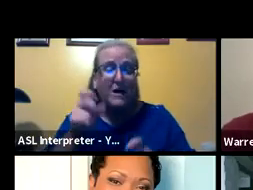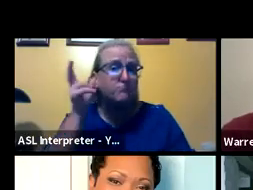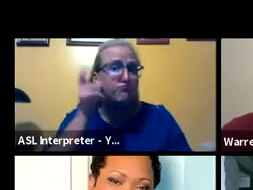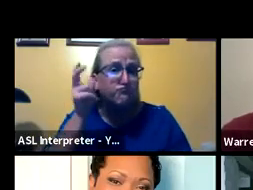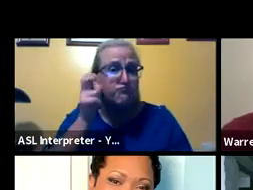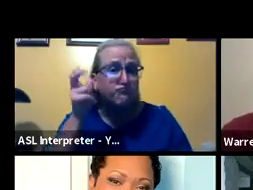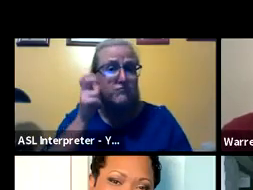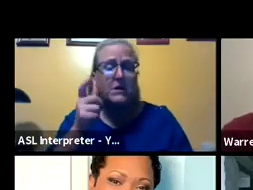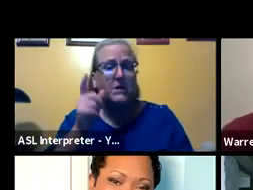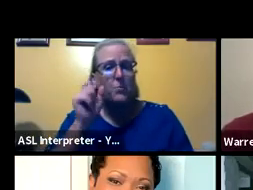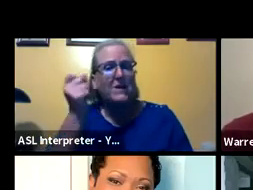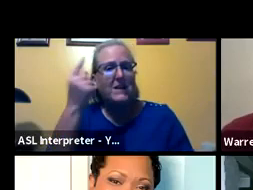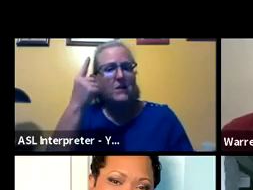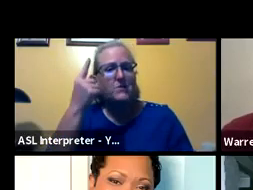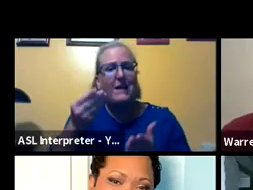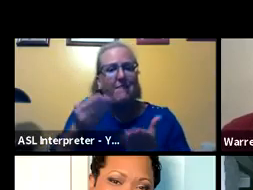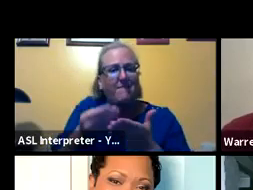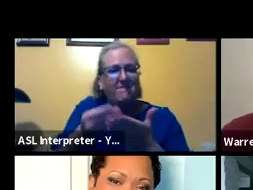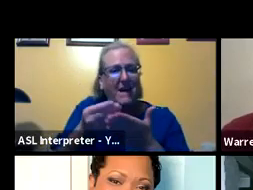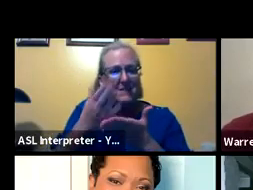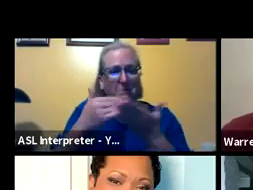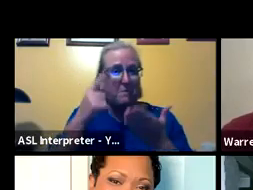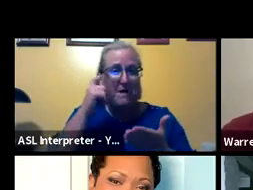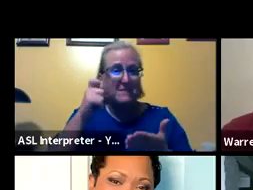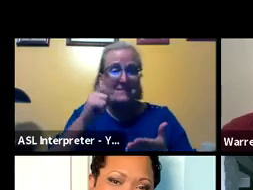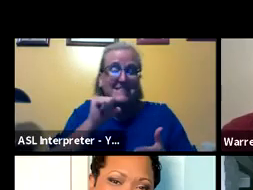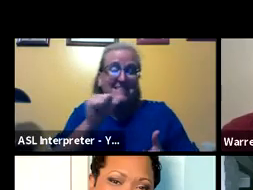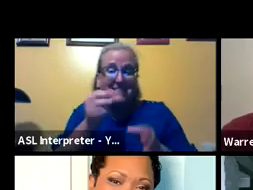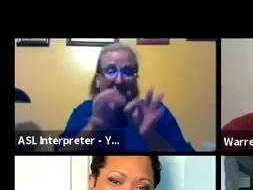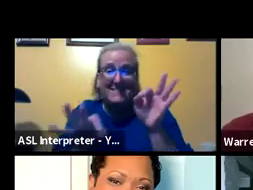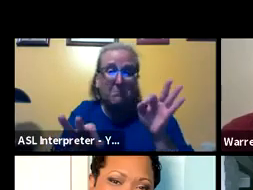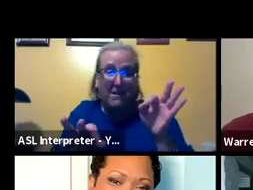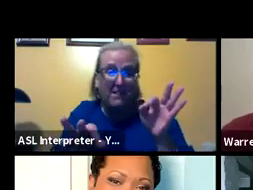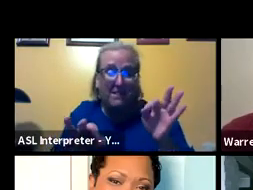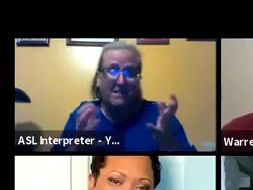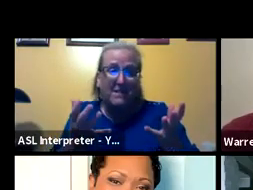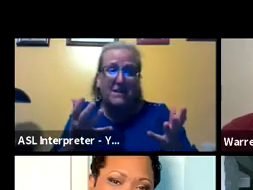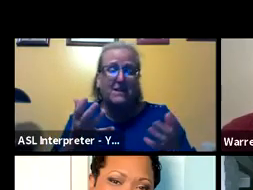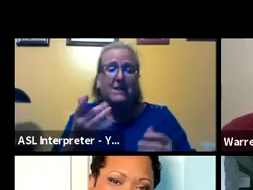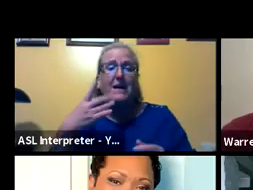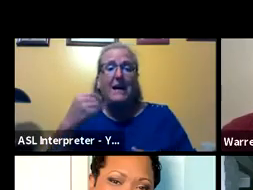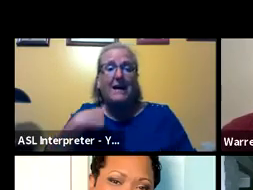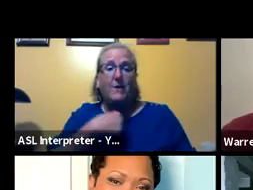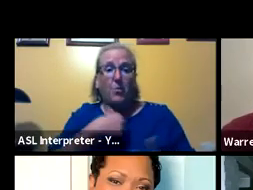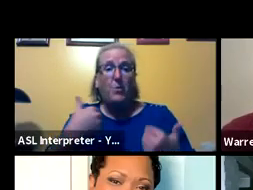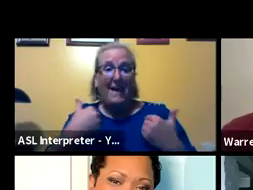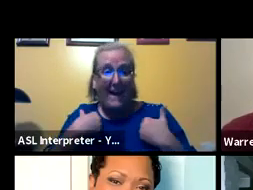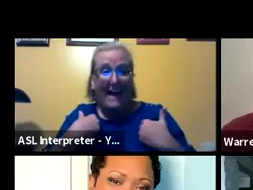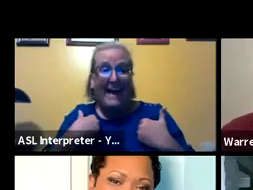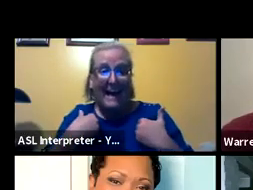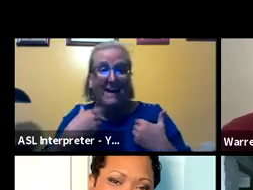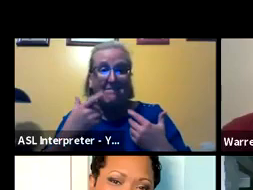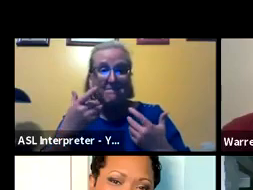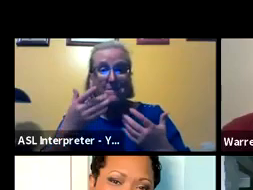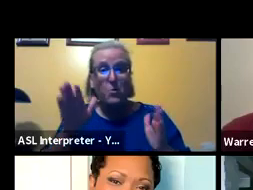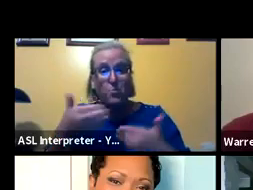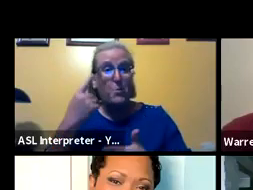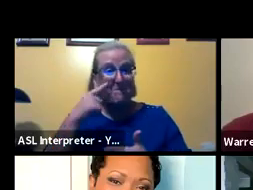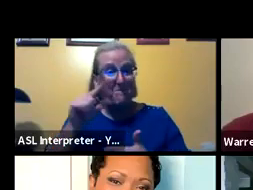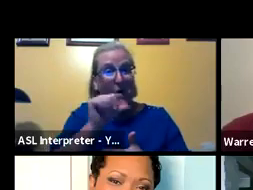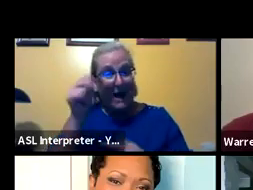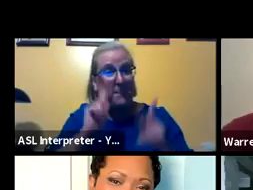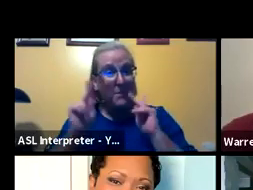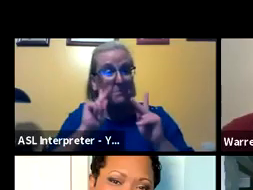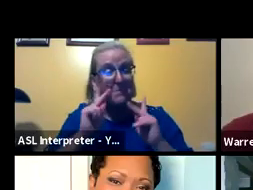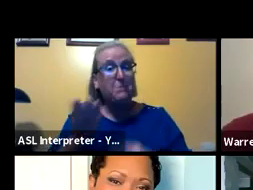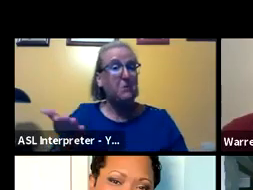to understand the finances because it's not a simple thing, and that we have space for plenty more people. So come and